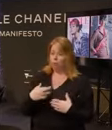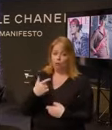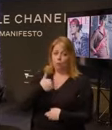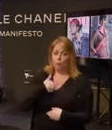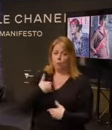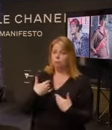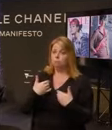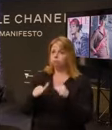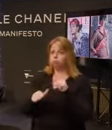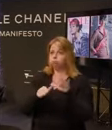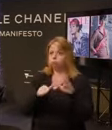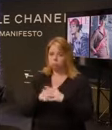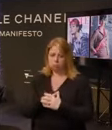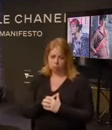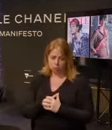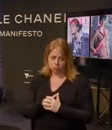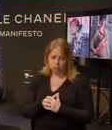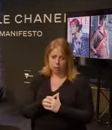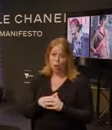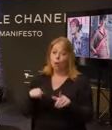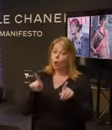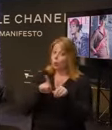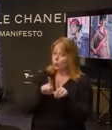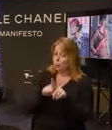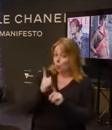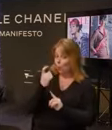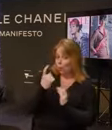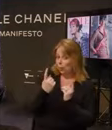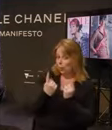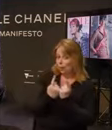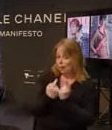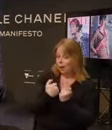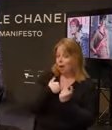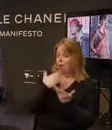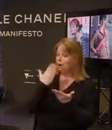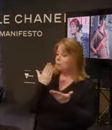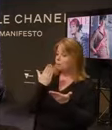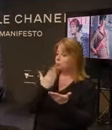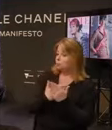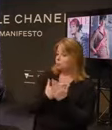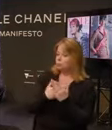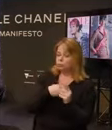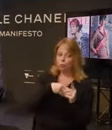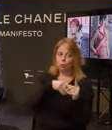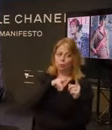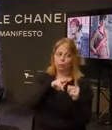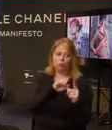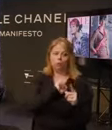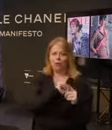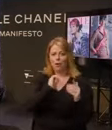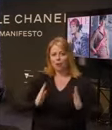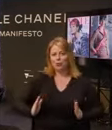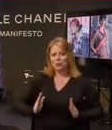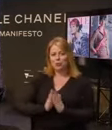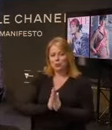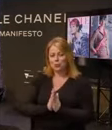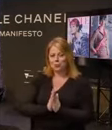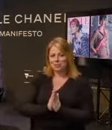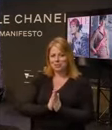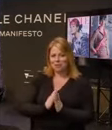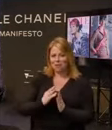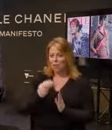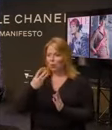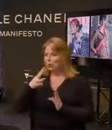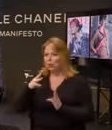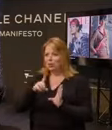was extraordinary. But last but not least, I am so enamoured by her suits. I have been for the last 30